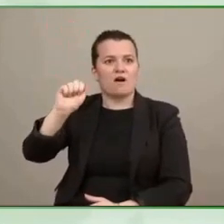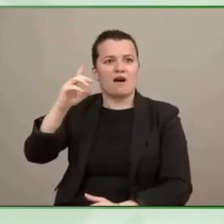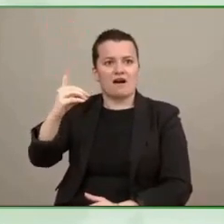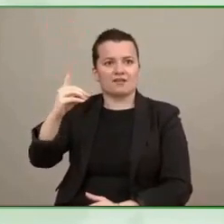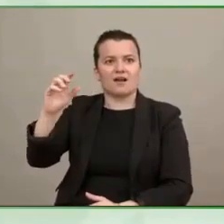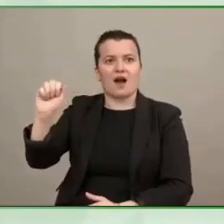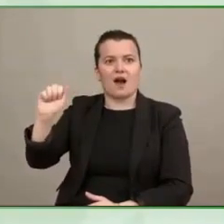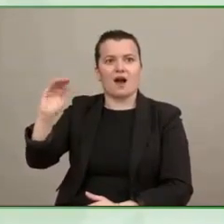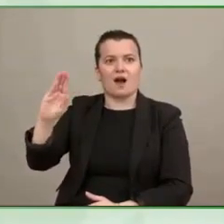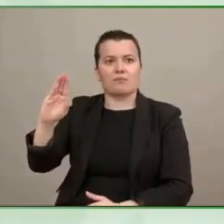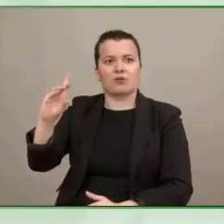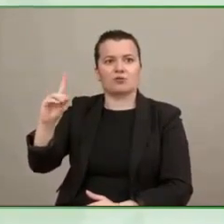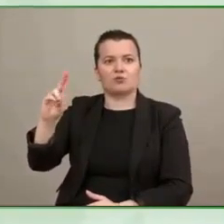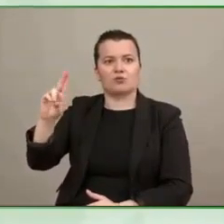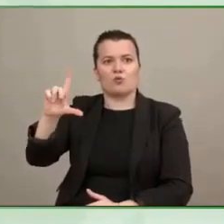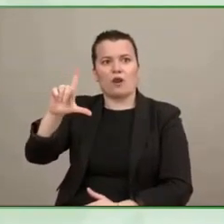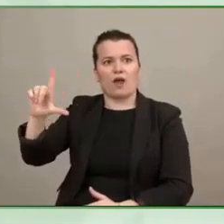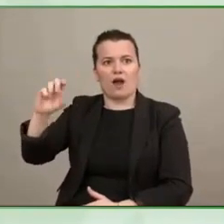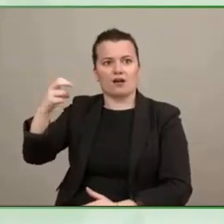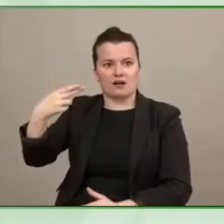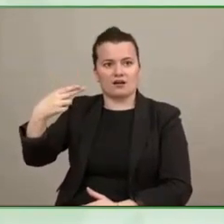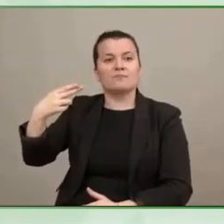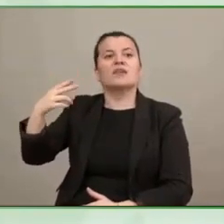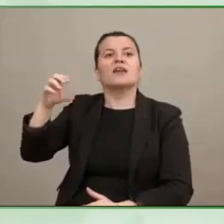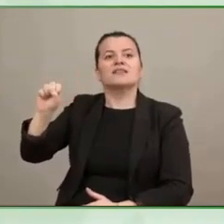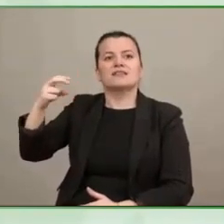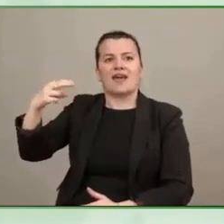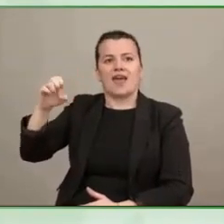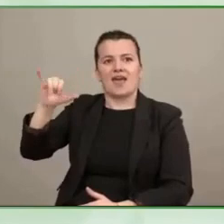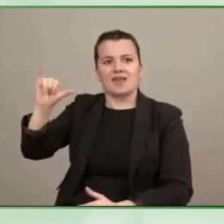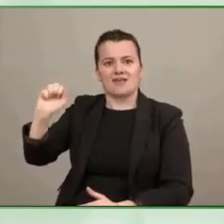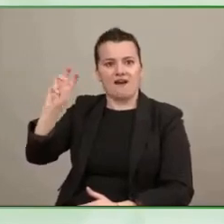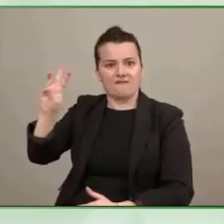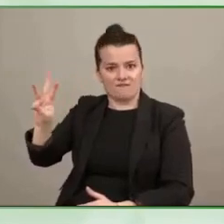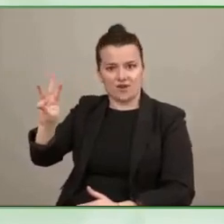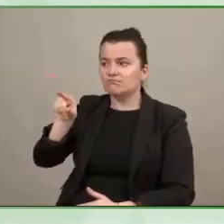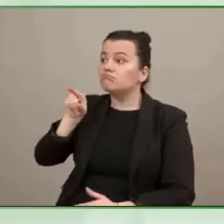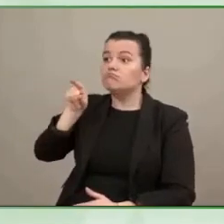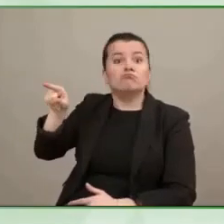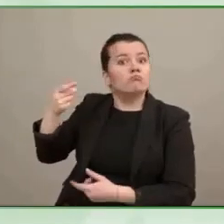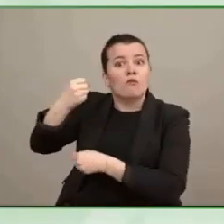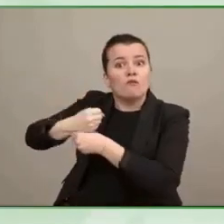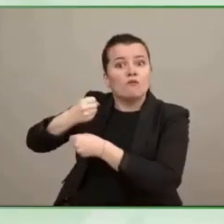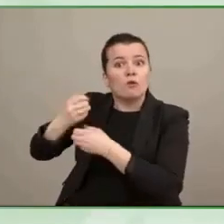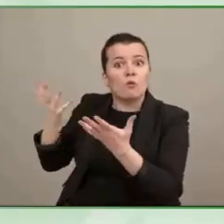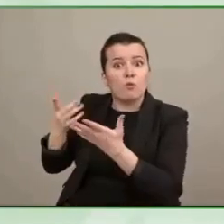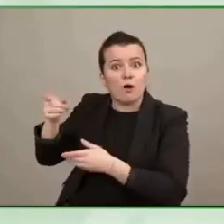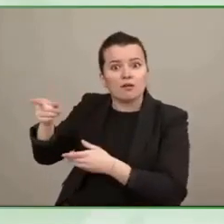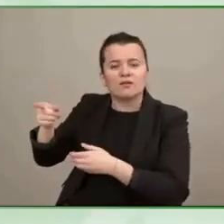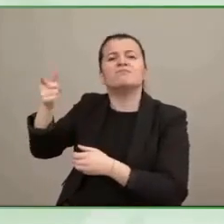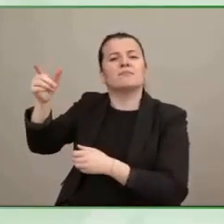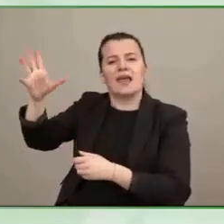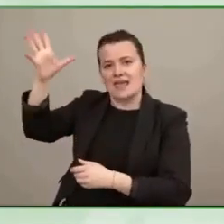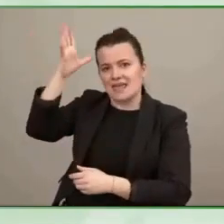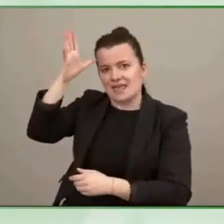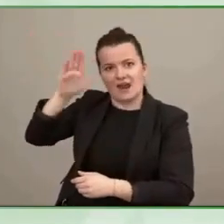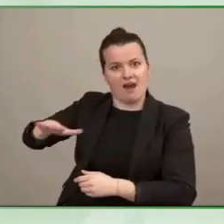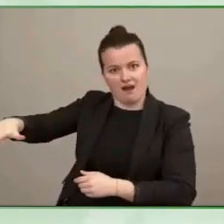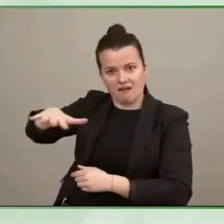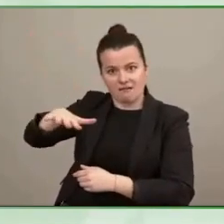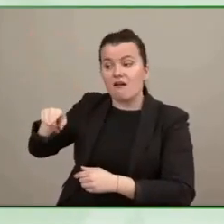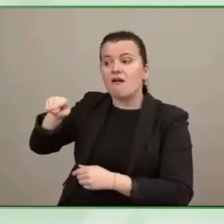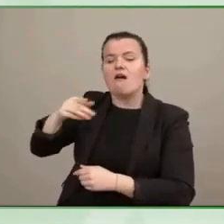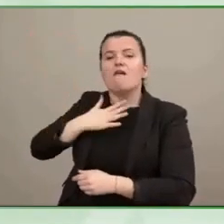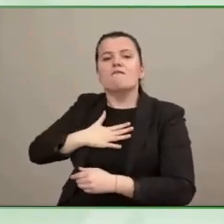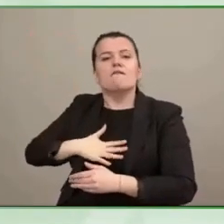and Kurdistan region. They are trying to build the capacities of youth and other vulnerable groups